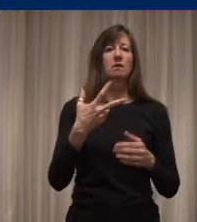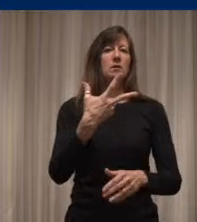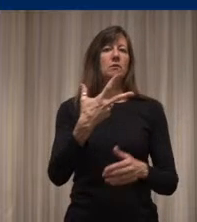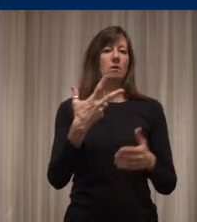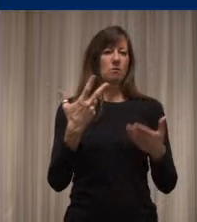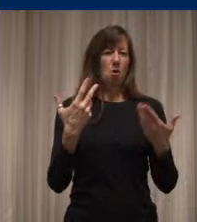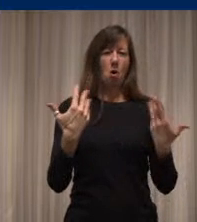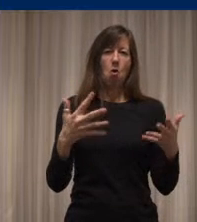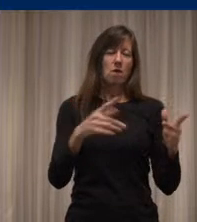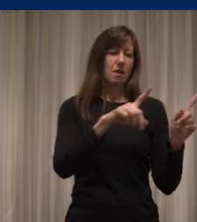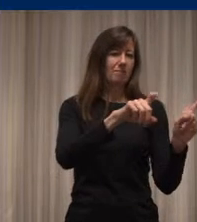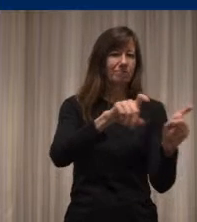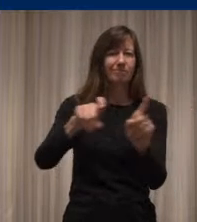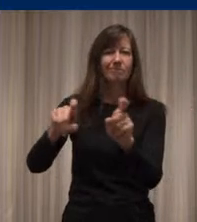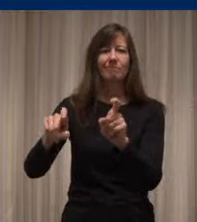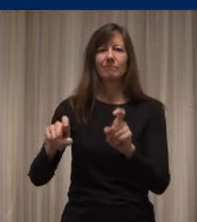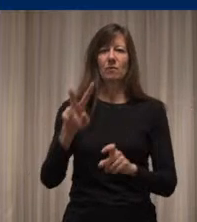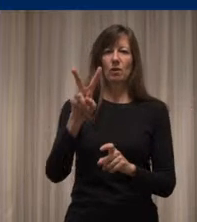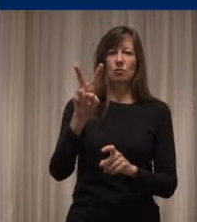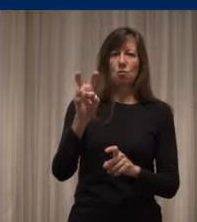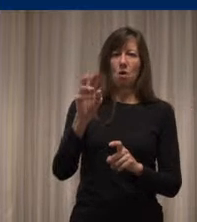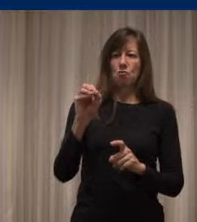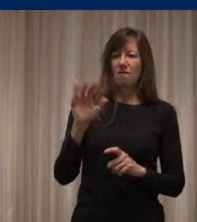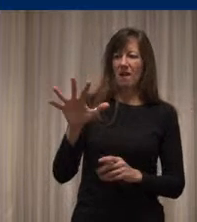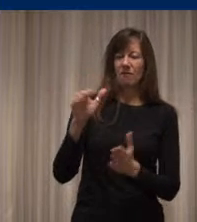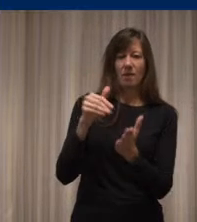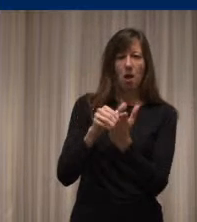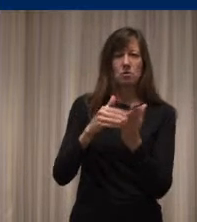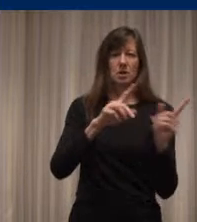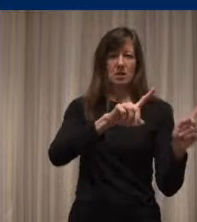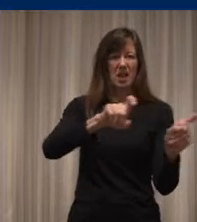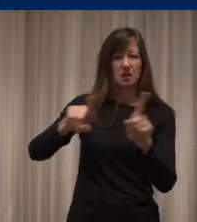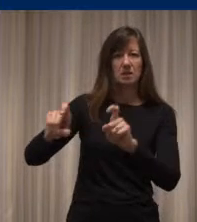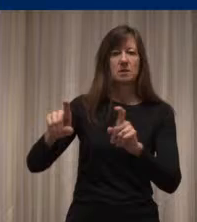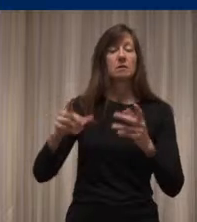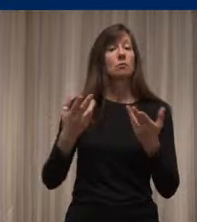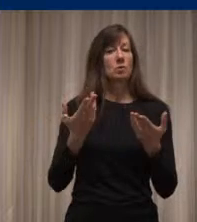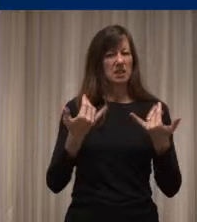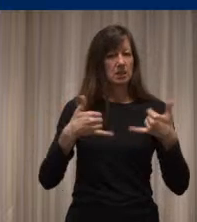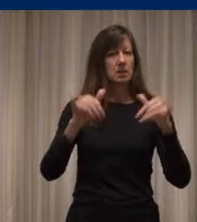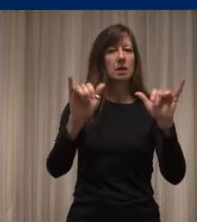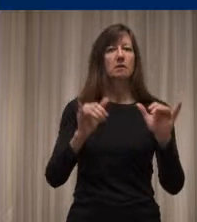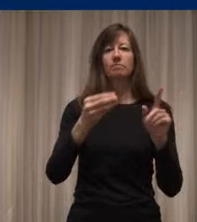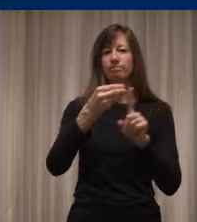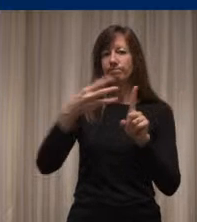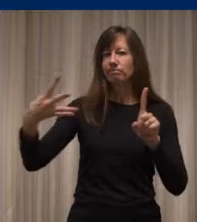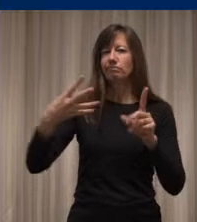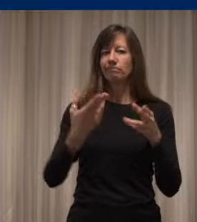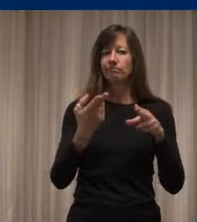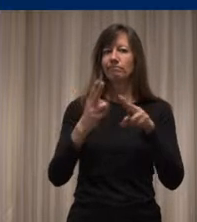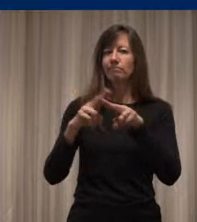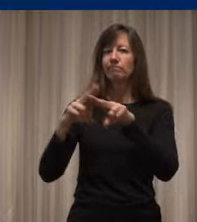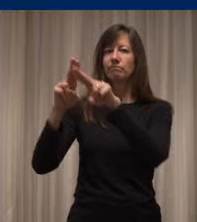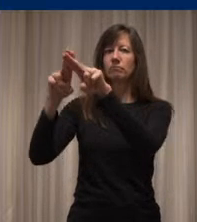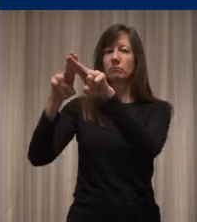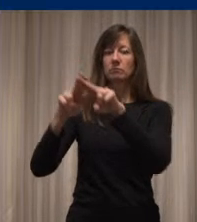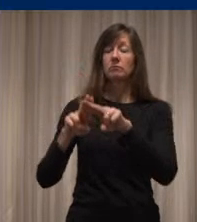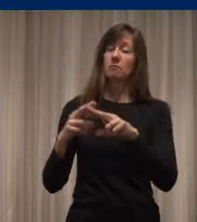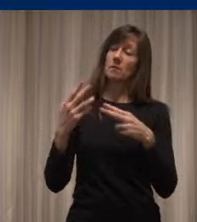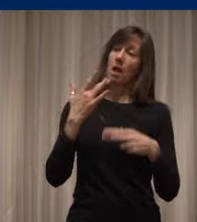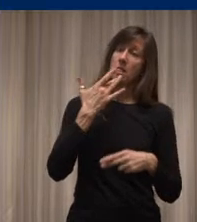205,000 plus tests and continuing to ramp that up. Thankfully, I've had